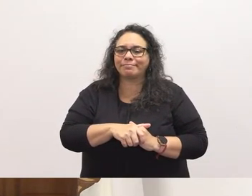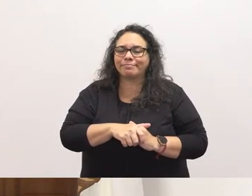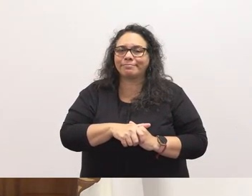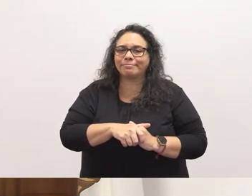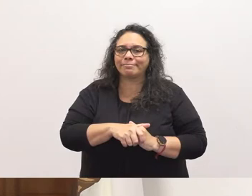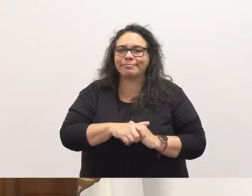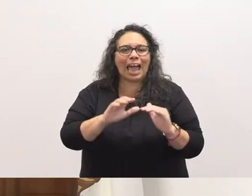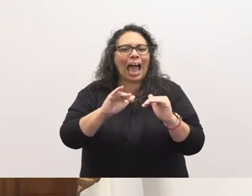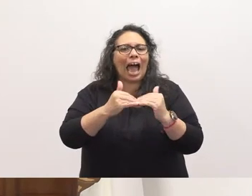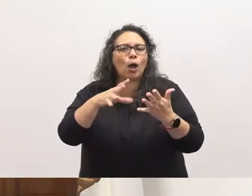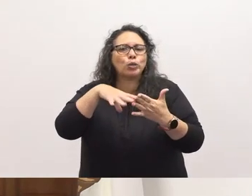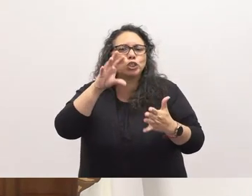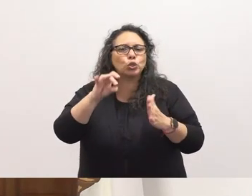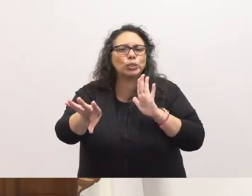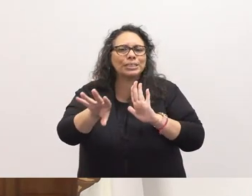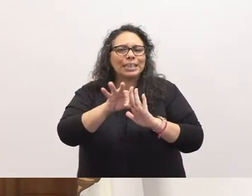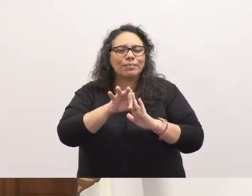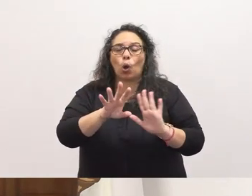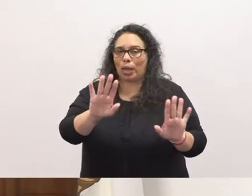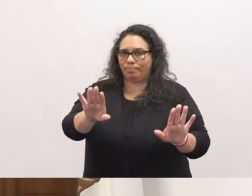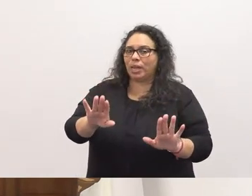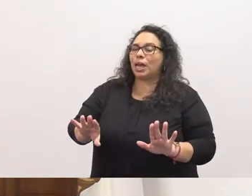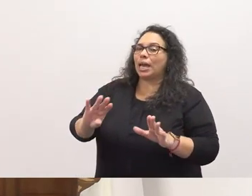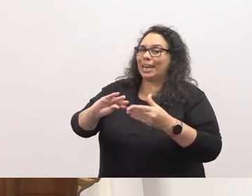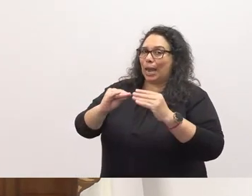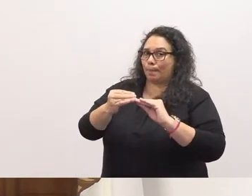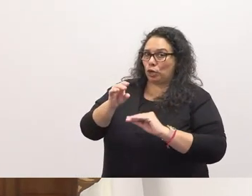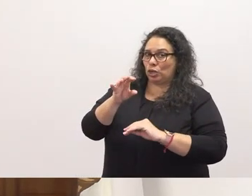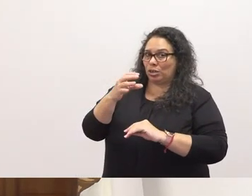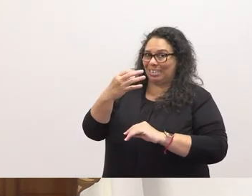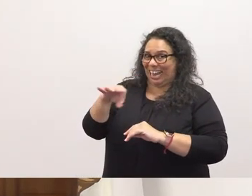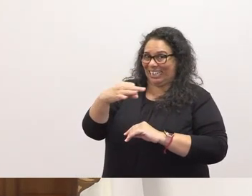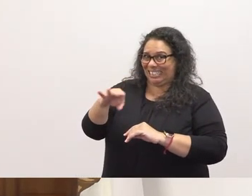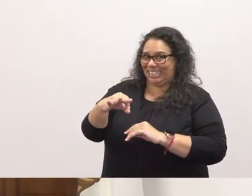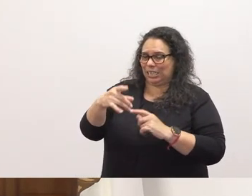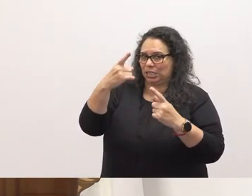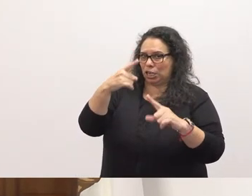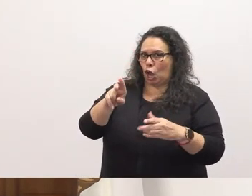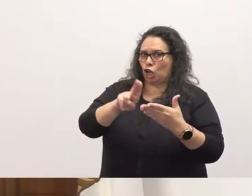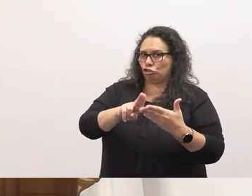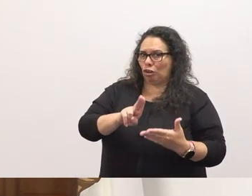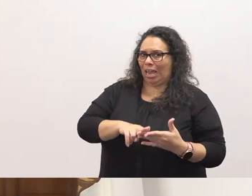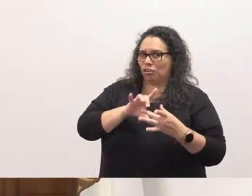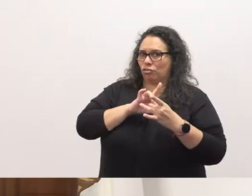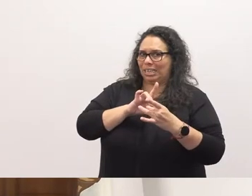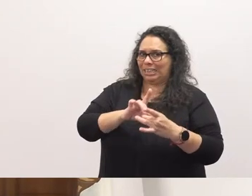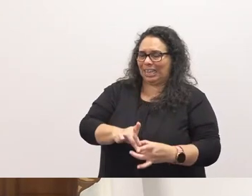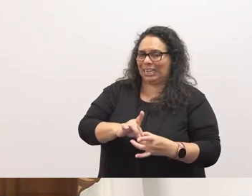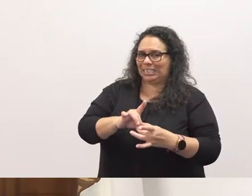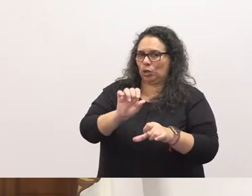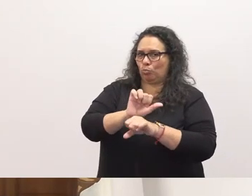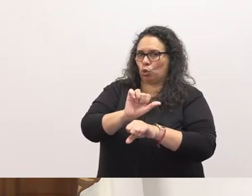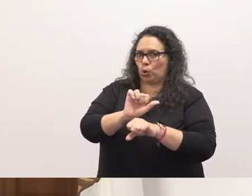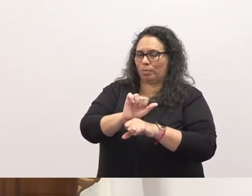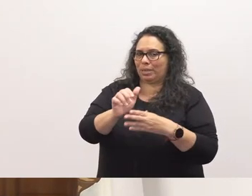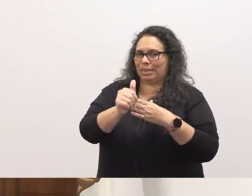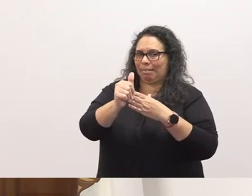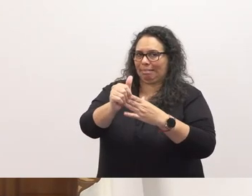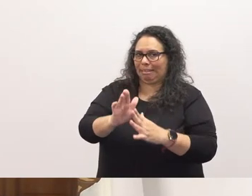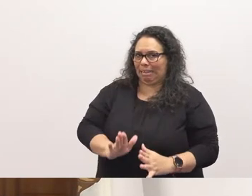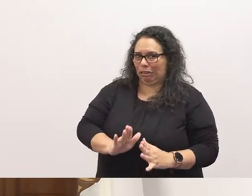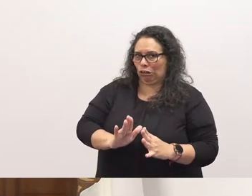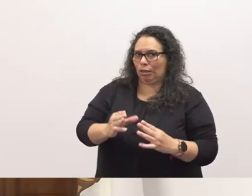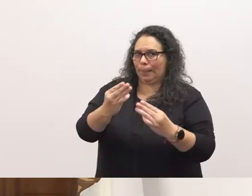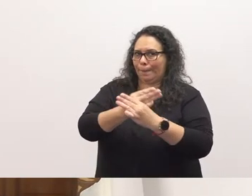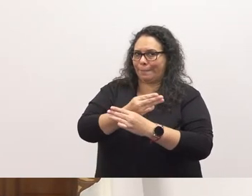on how students are selected? So number 19 actually is a contract that relates to the employment of the leader of the